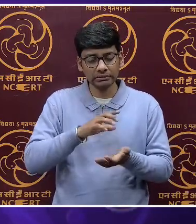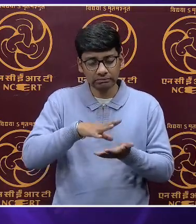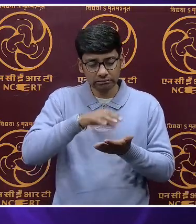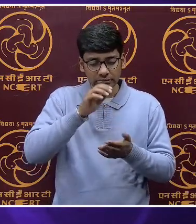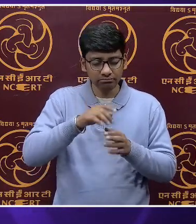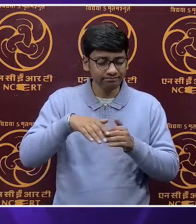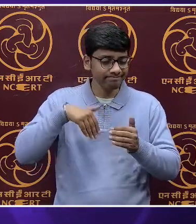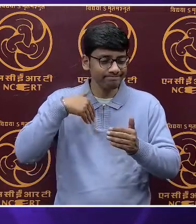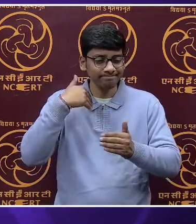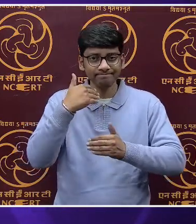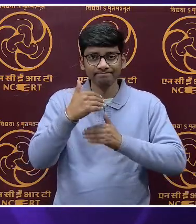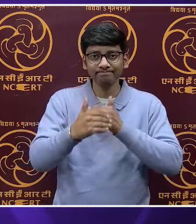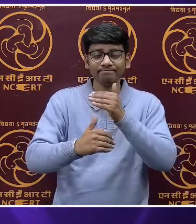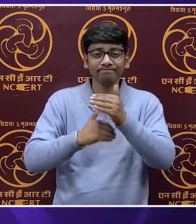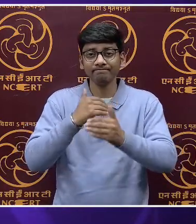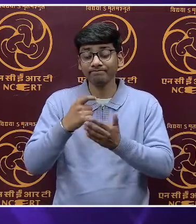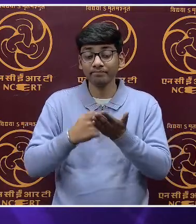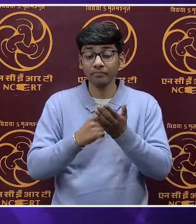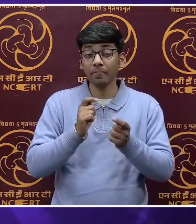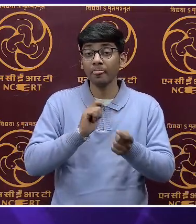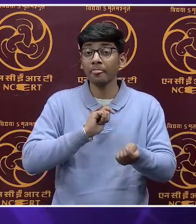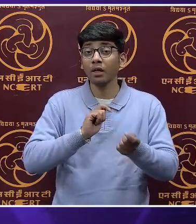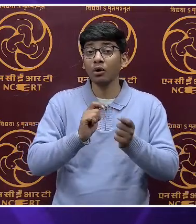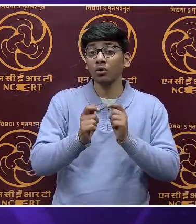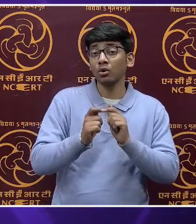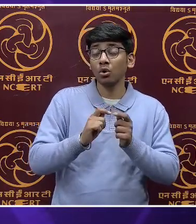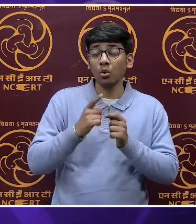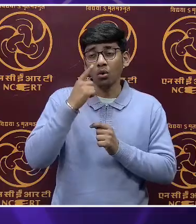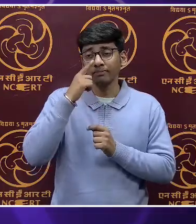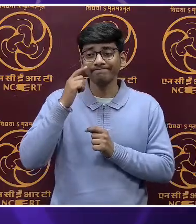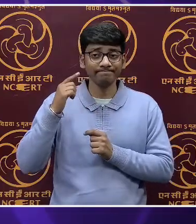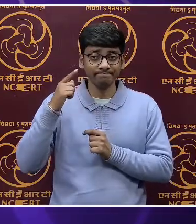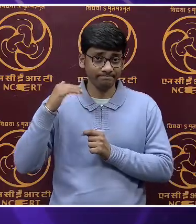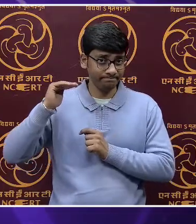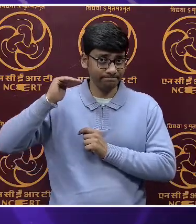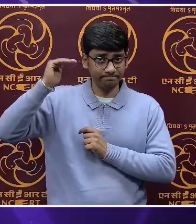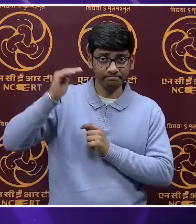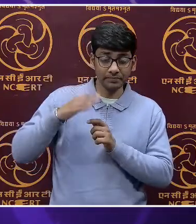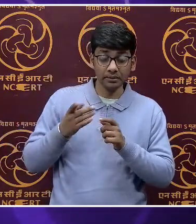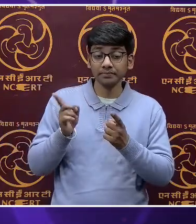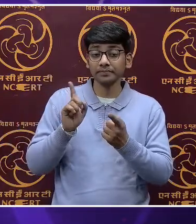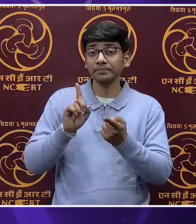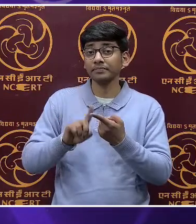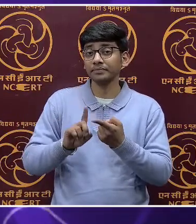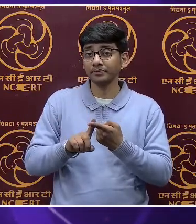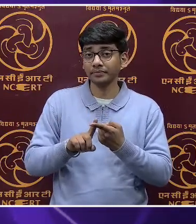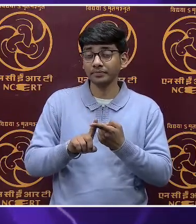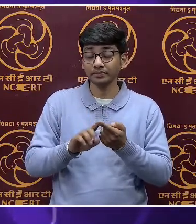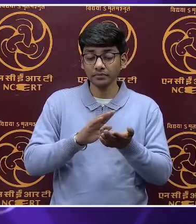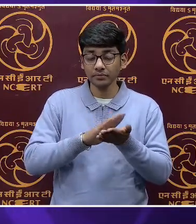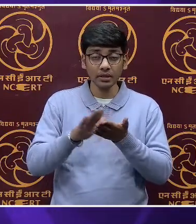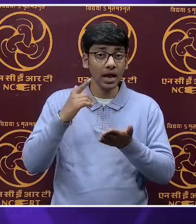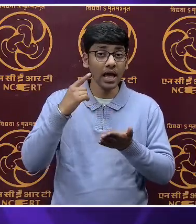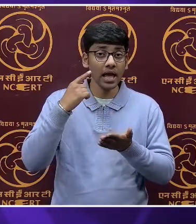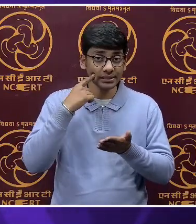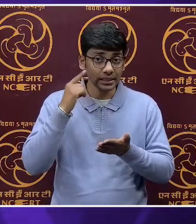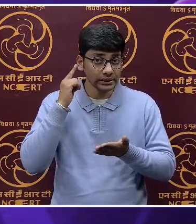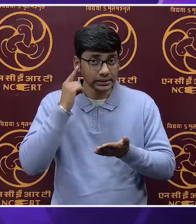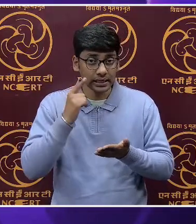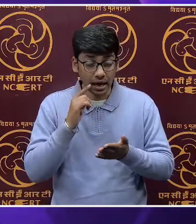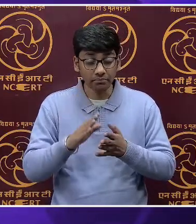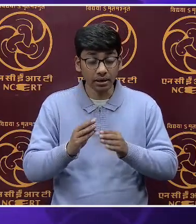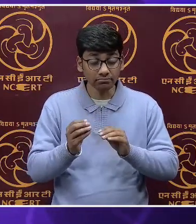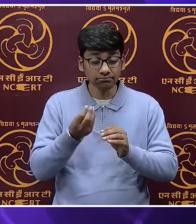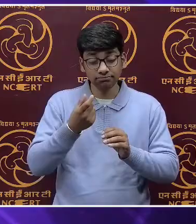year. That the role of elders, here Evelyn was suffering from hearing impairity, Yes. but there are much